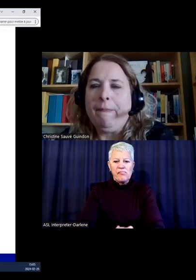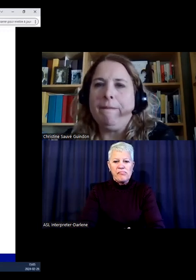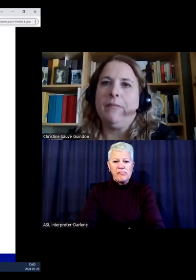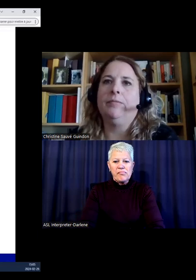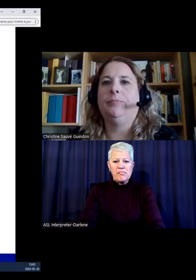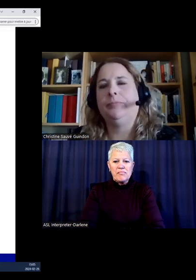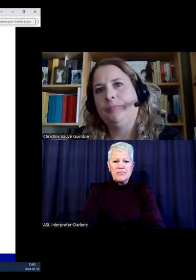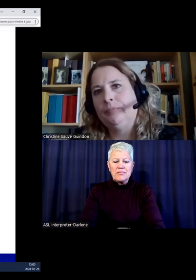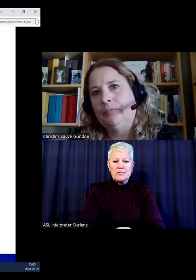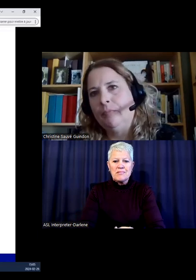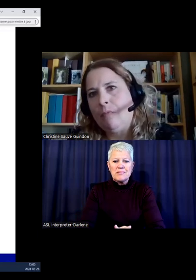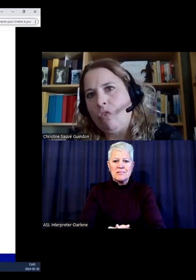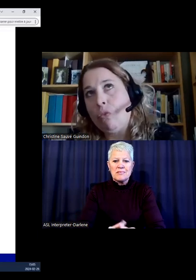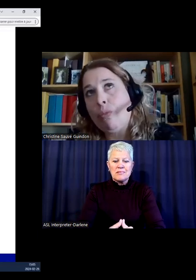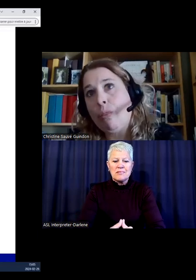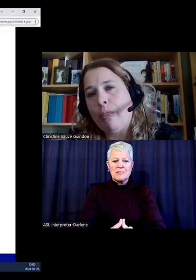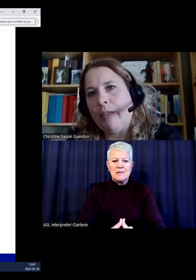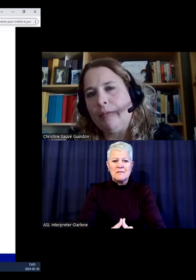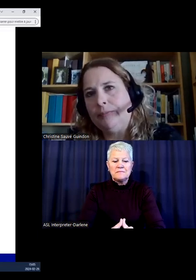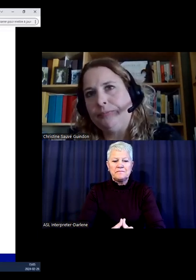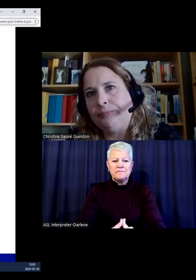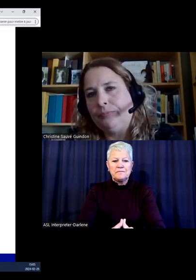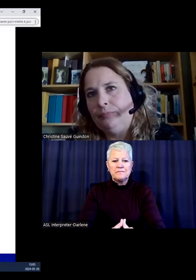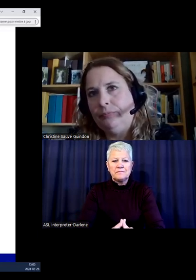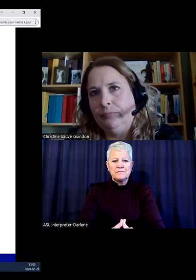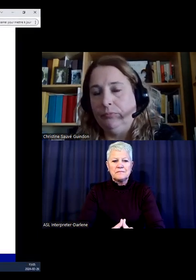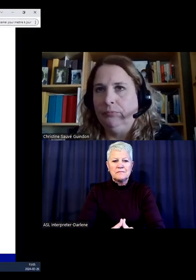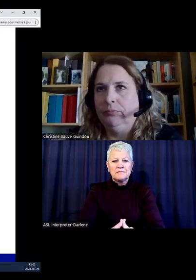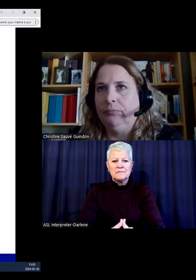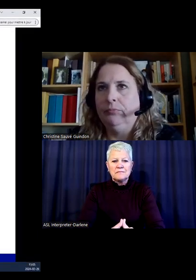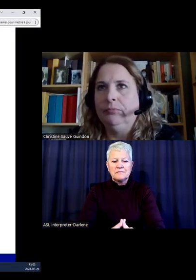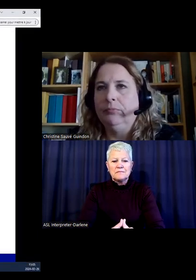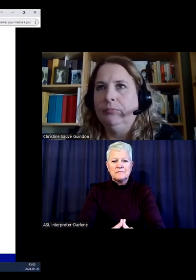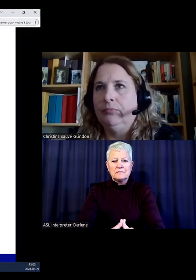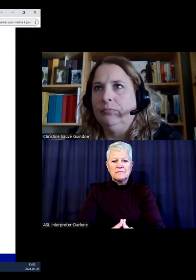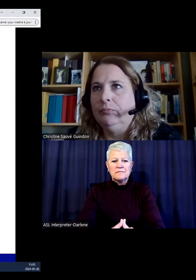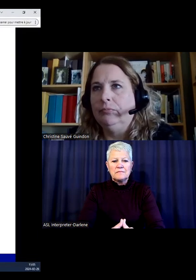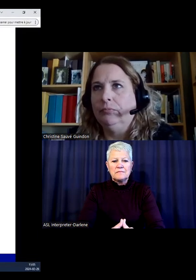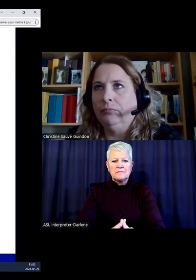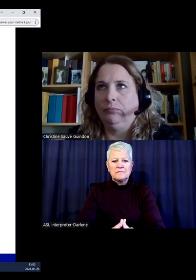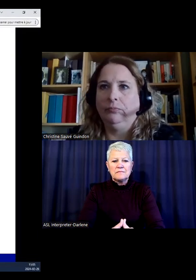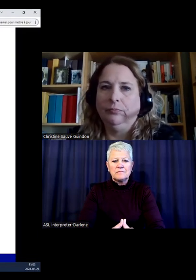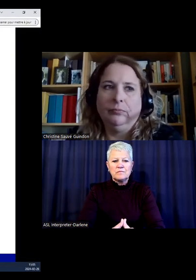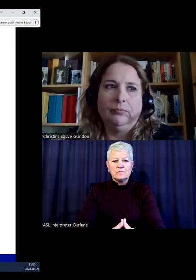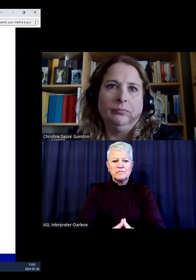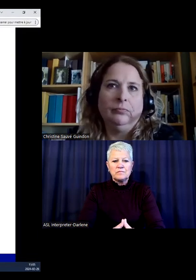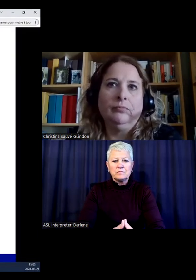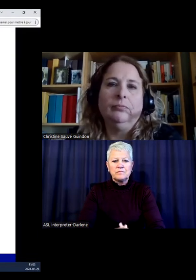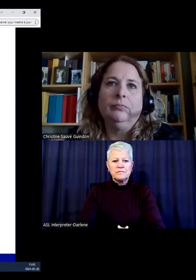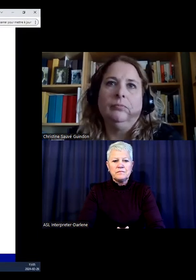the actions simultaneously. Notice his left hand and his head for support for him to be able to